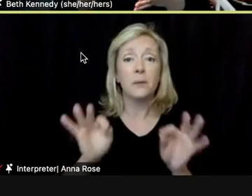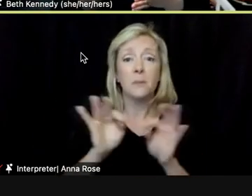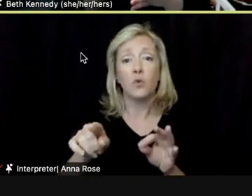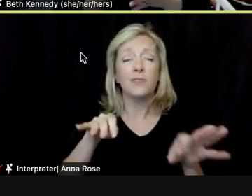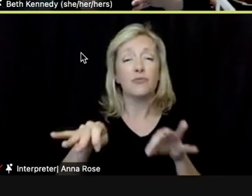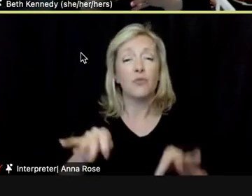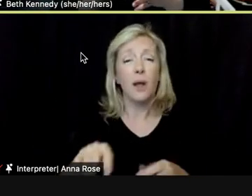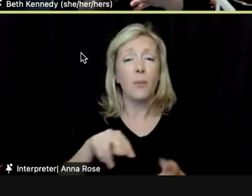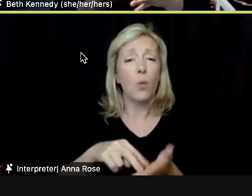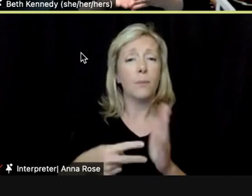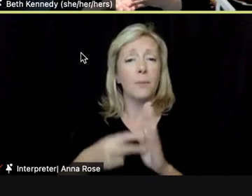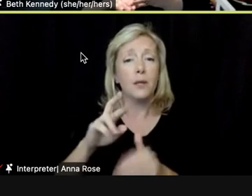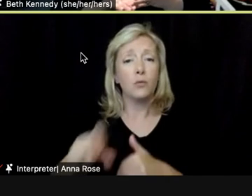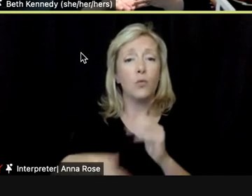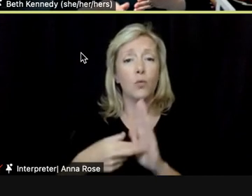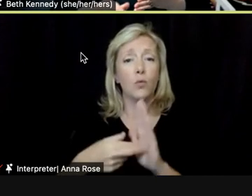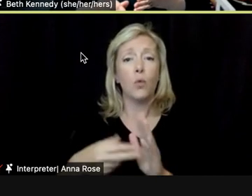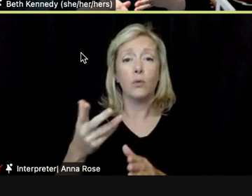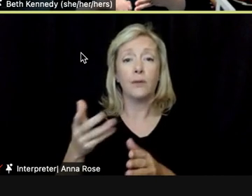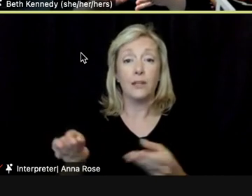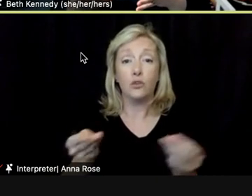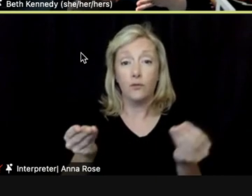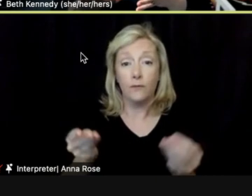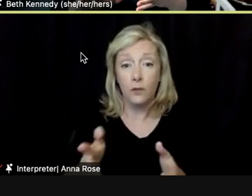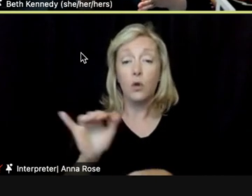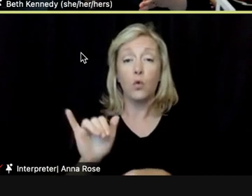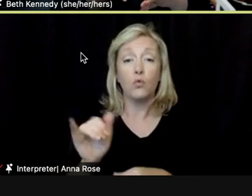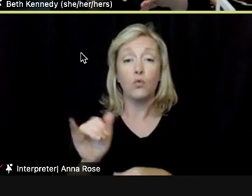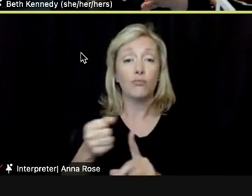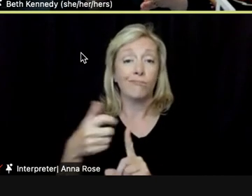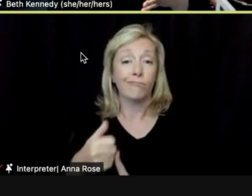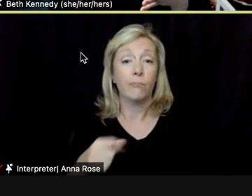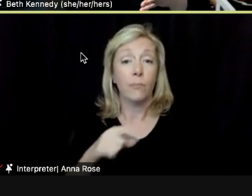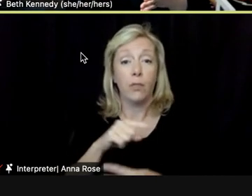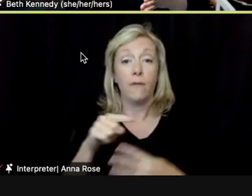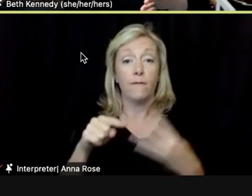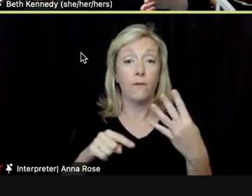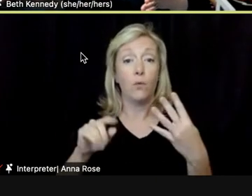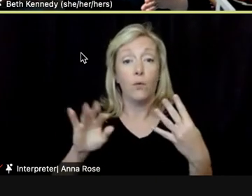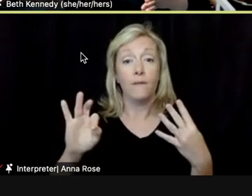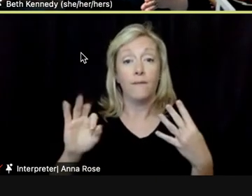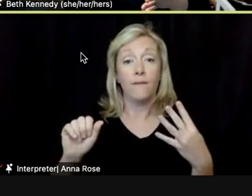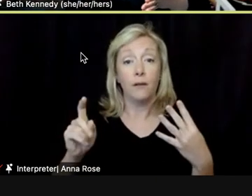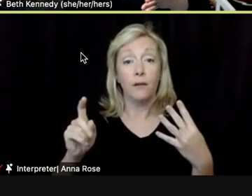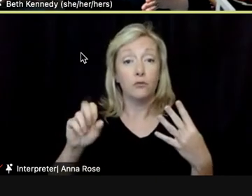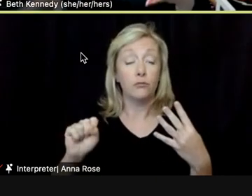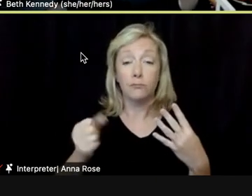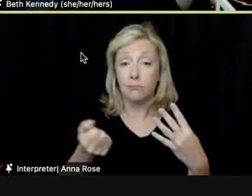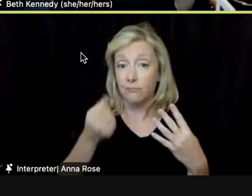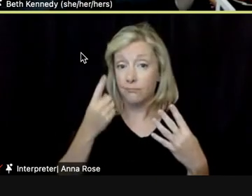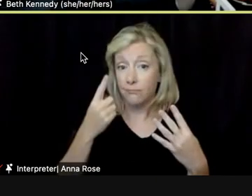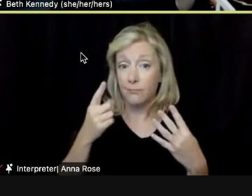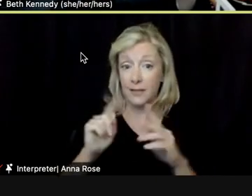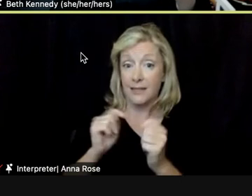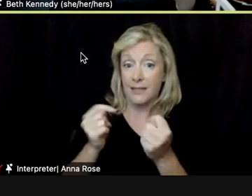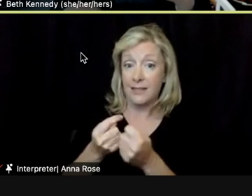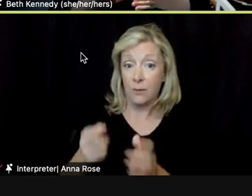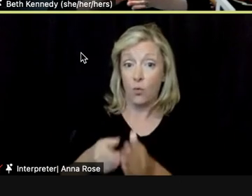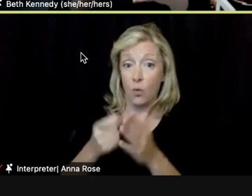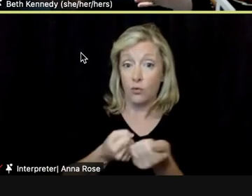also hope you can talk about these 4 factors, because in terms of a team supporting a kid who's deafblind, those